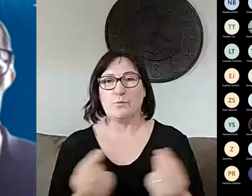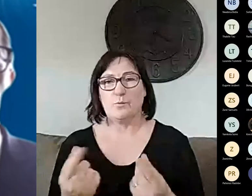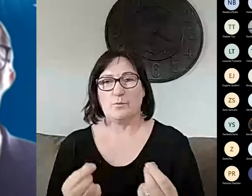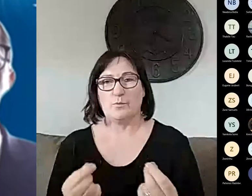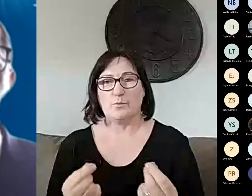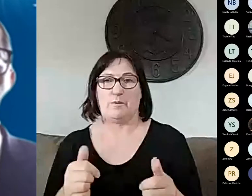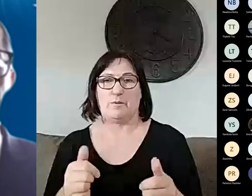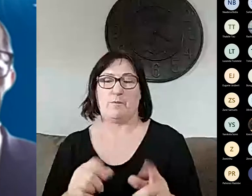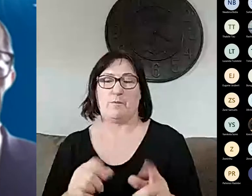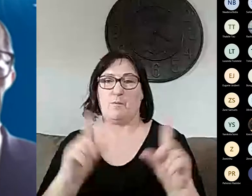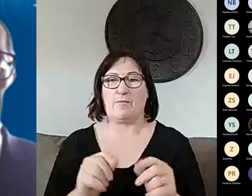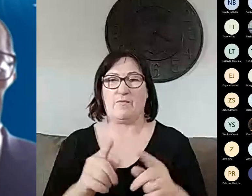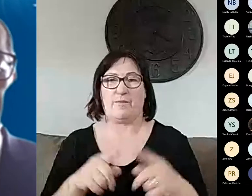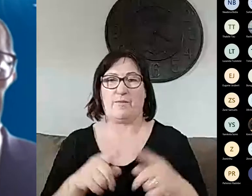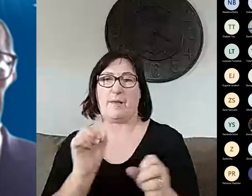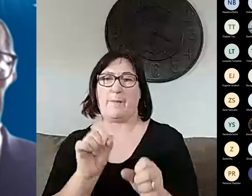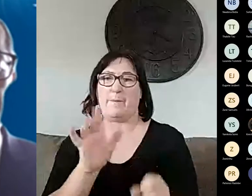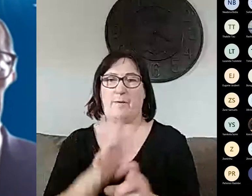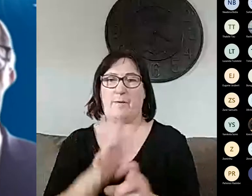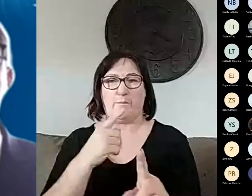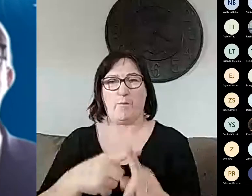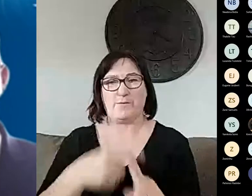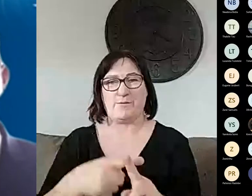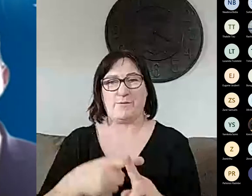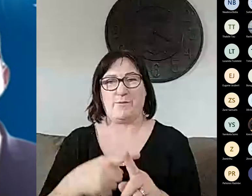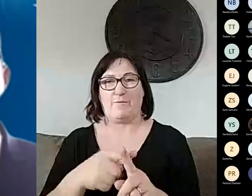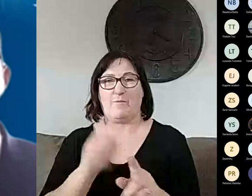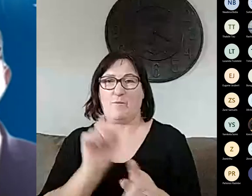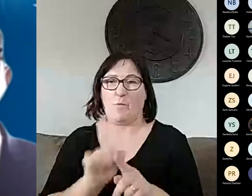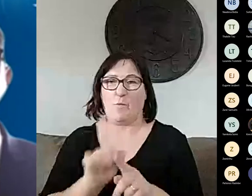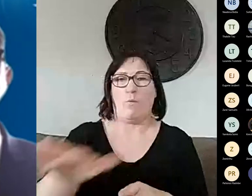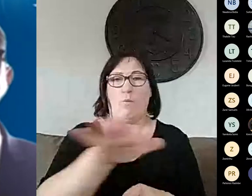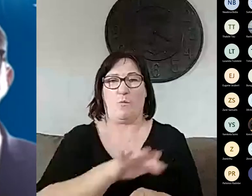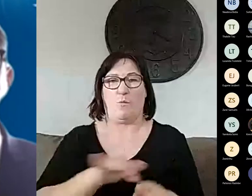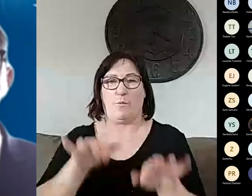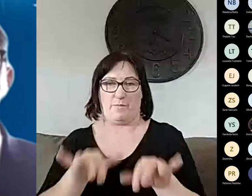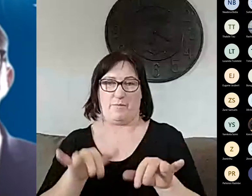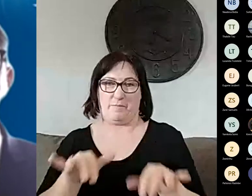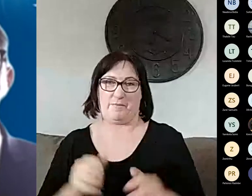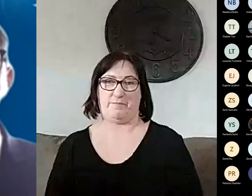positively on all those around him. Over to you, Rashid.